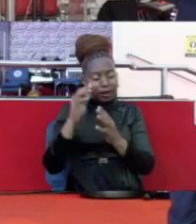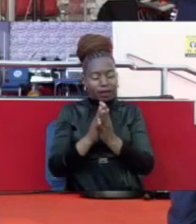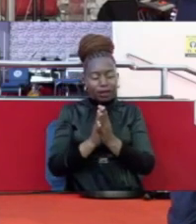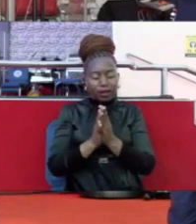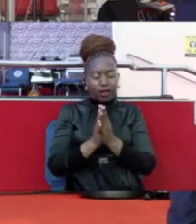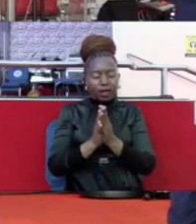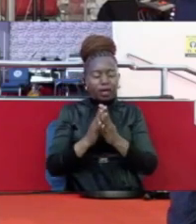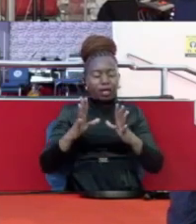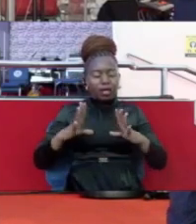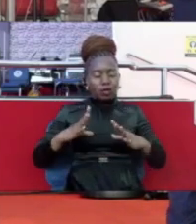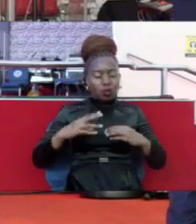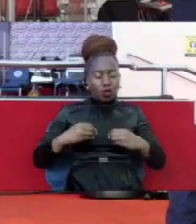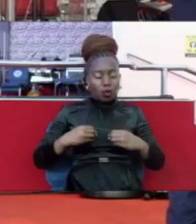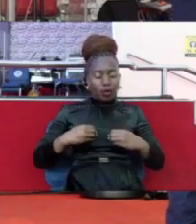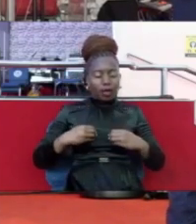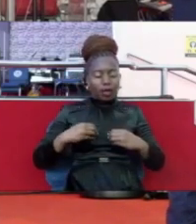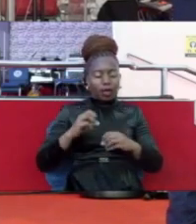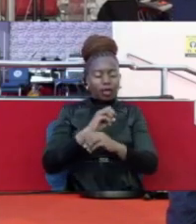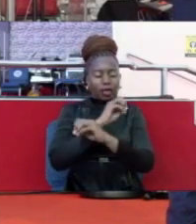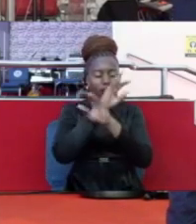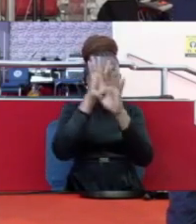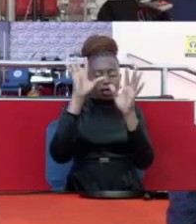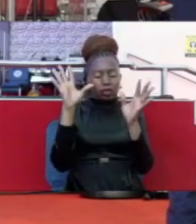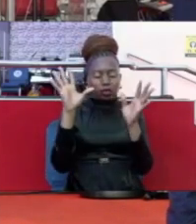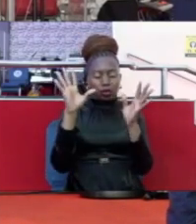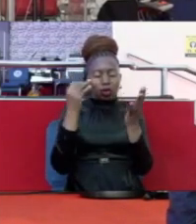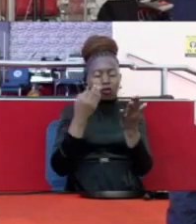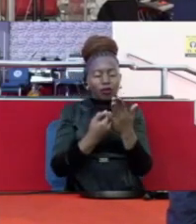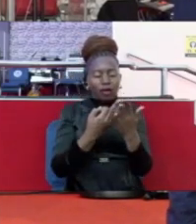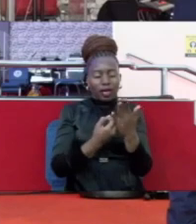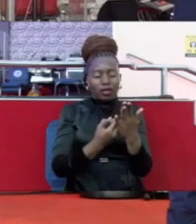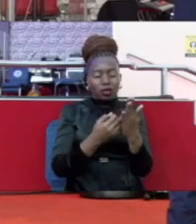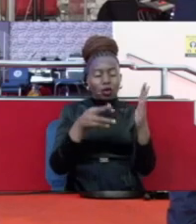to receive the revelation of your financial principles of giving.